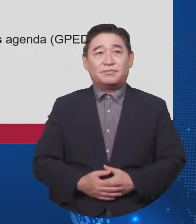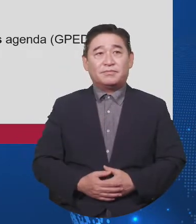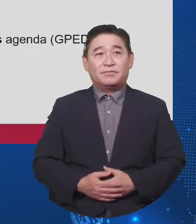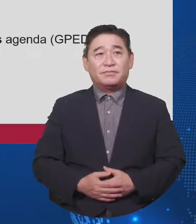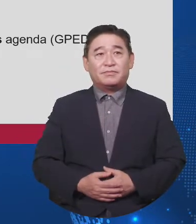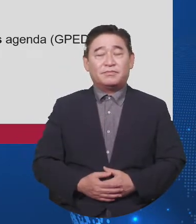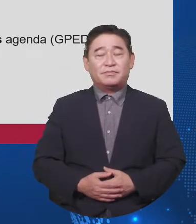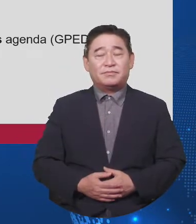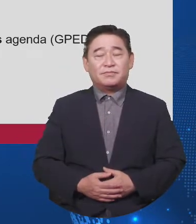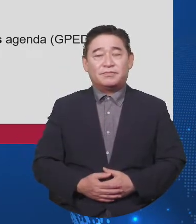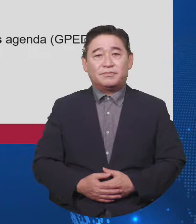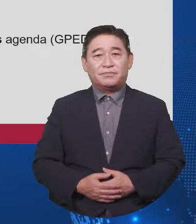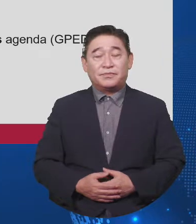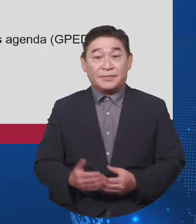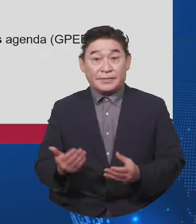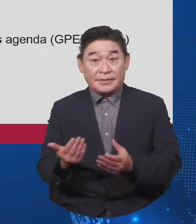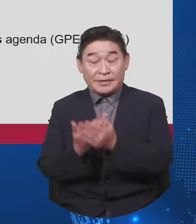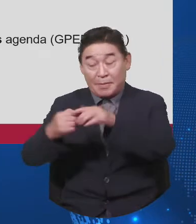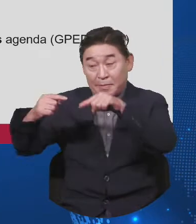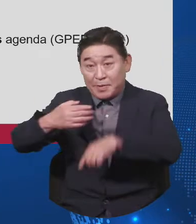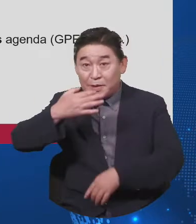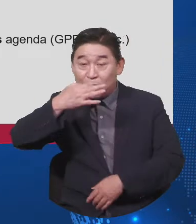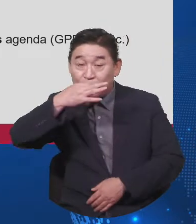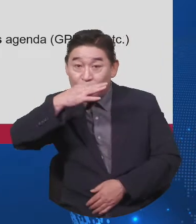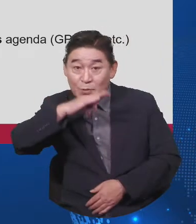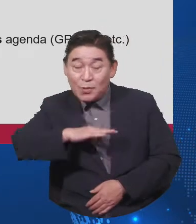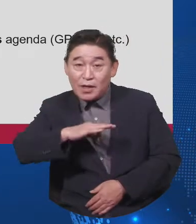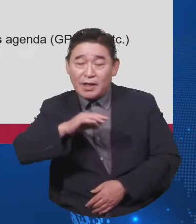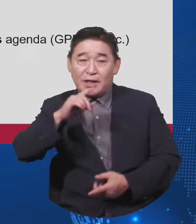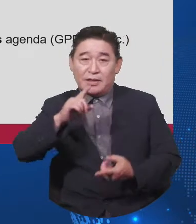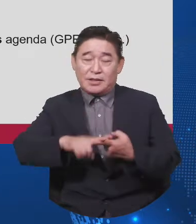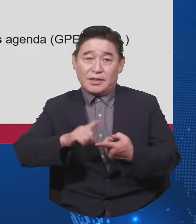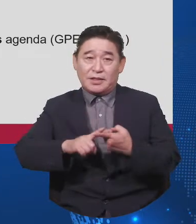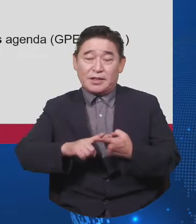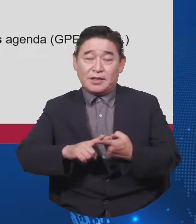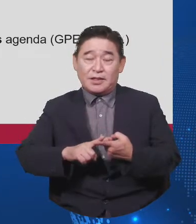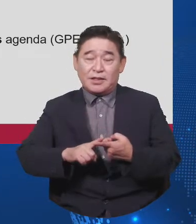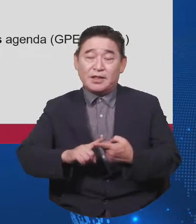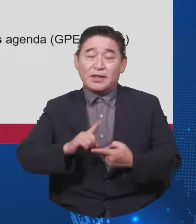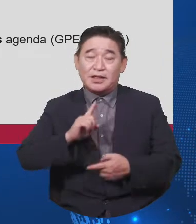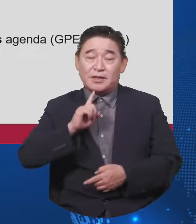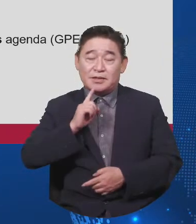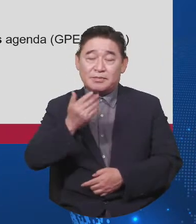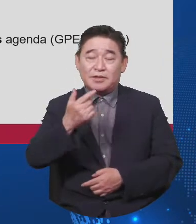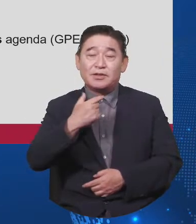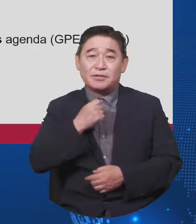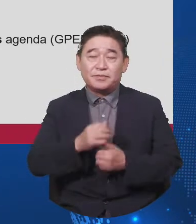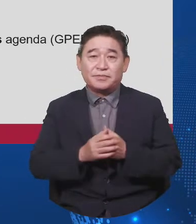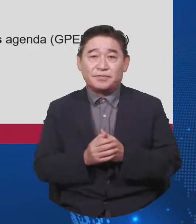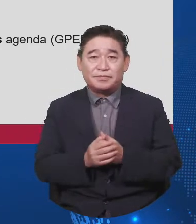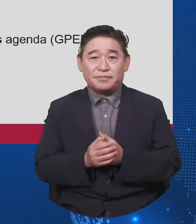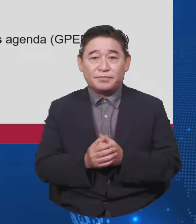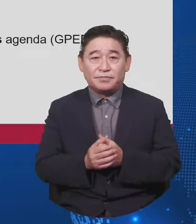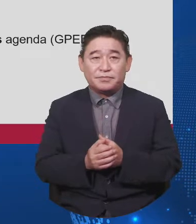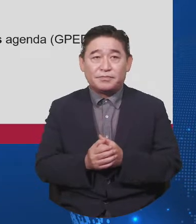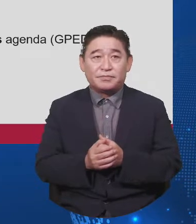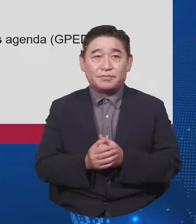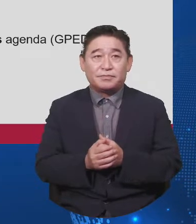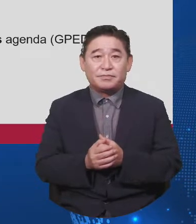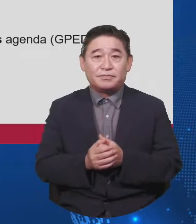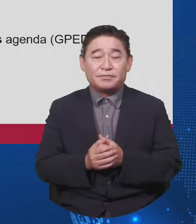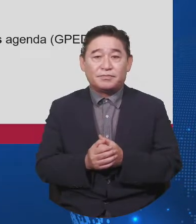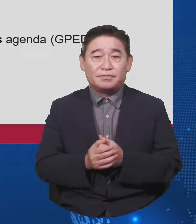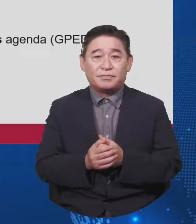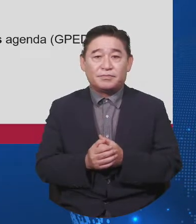I think this is not really spelled out by the actors involved, but I think this is